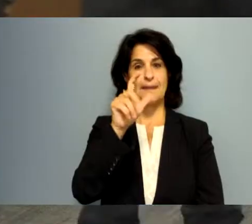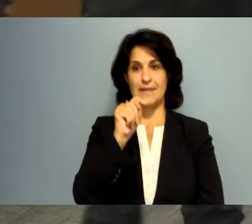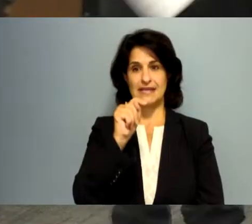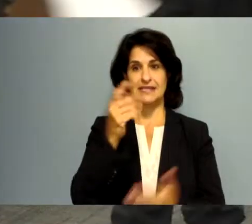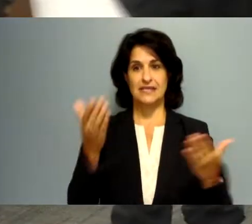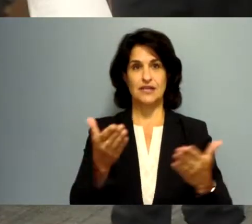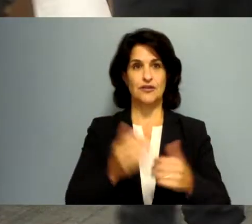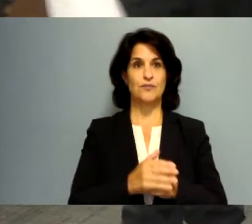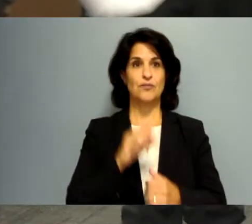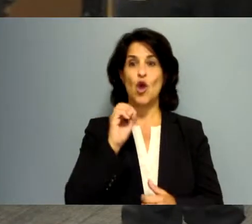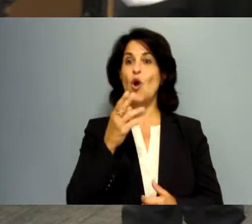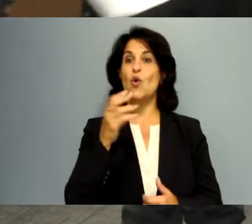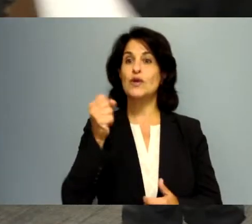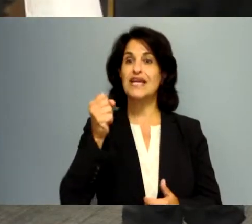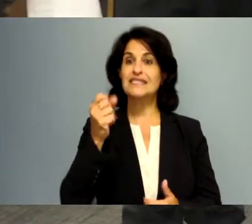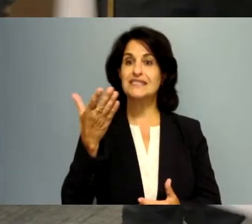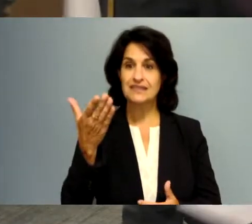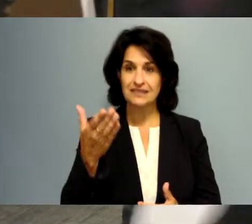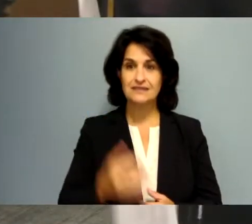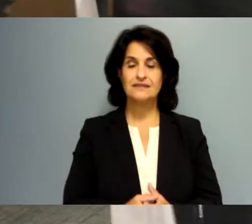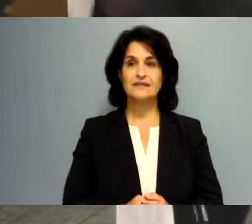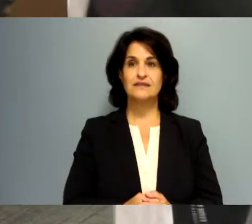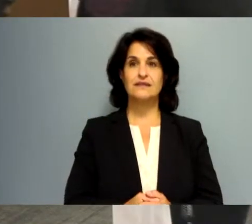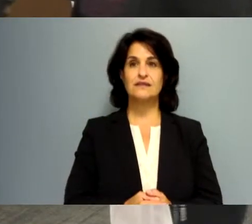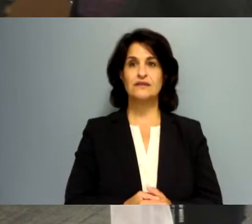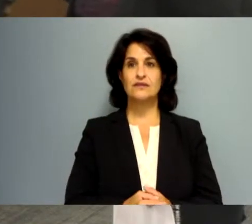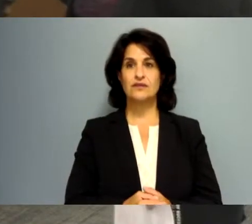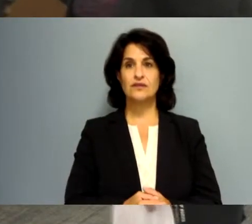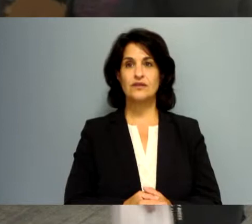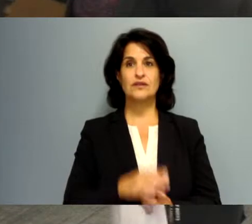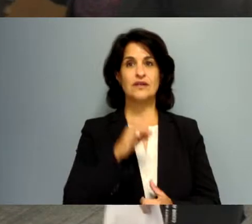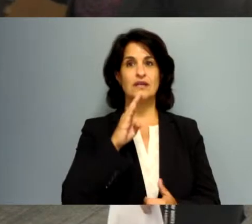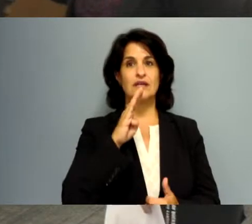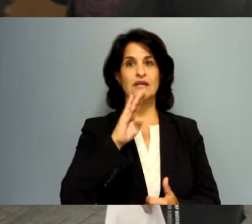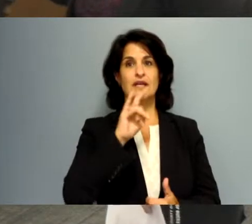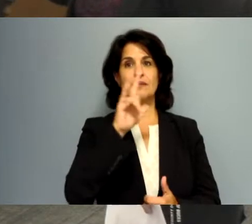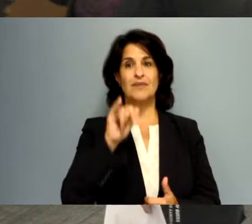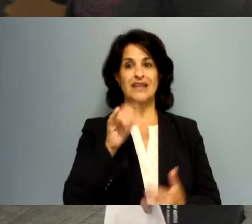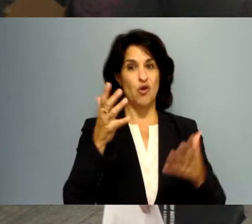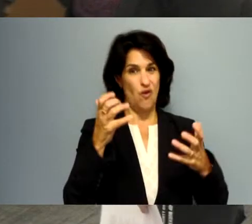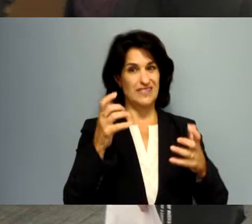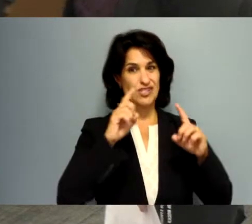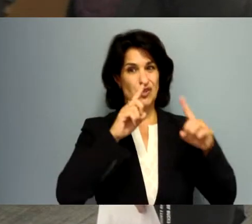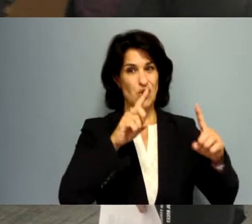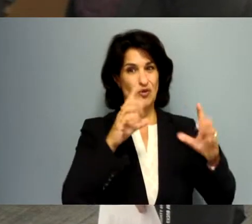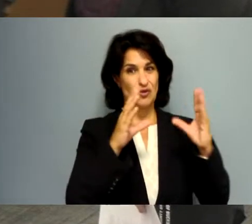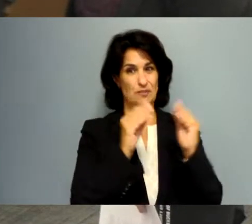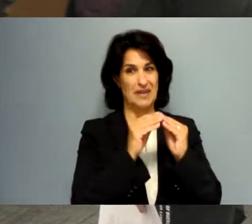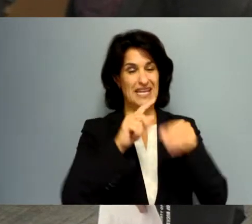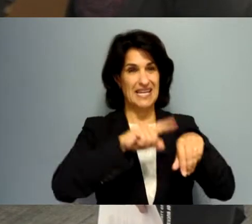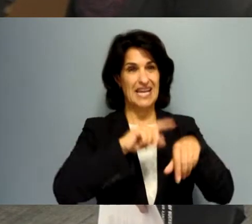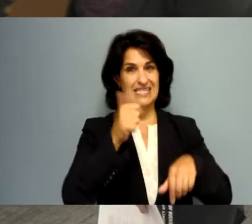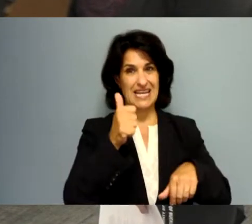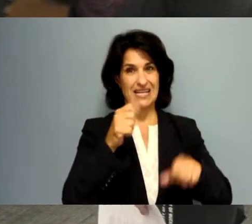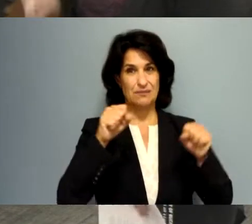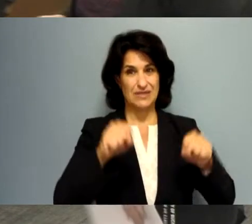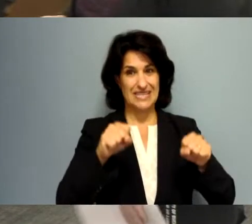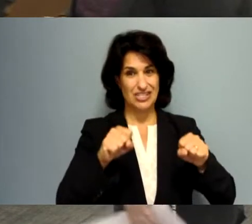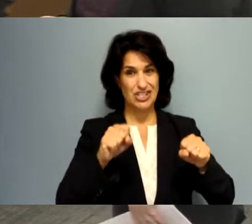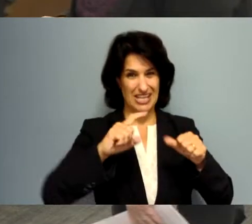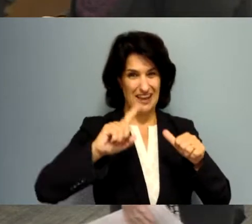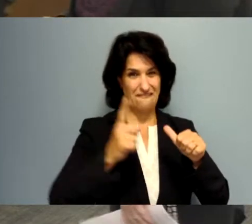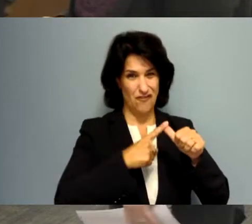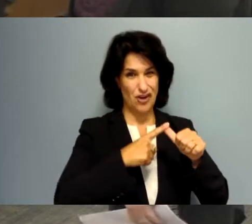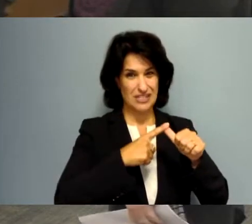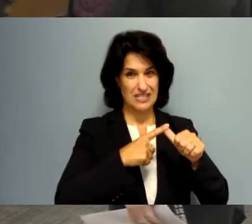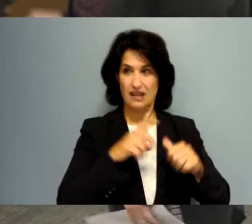Oh, yes. Billy Barnes has to get to a meeting at 10. Could she potentially go? No, if that's